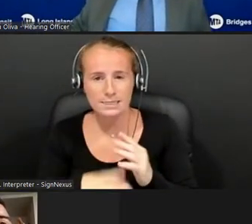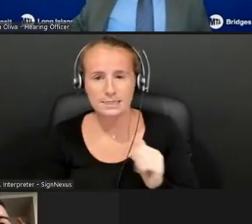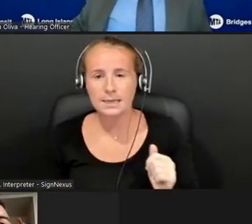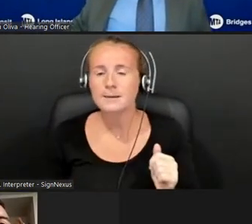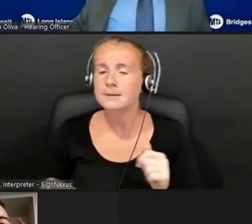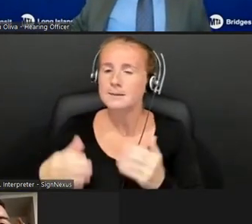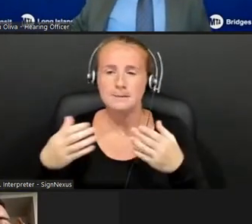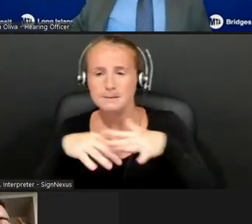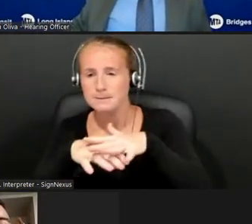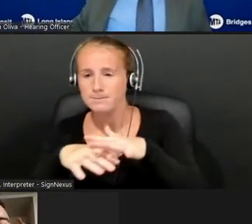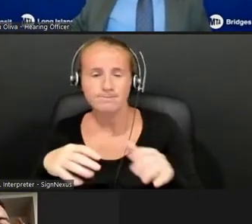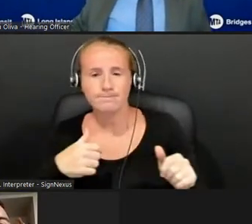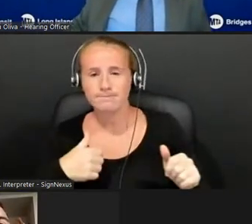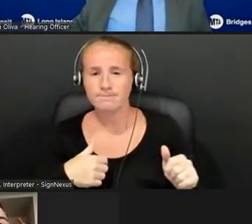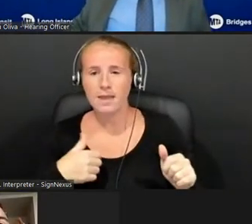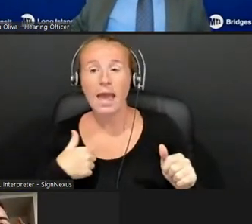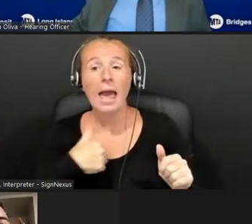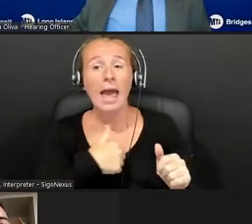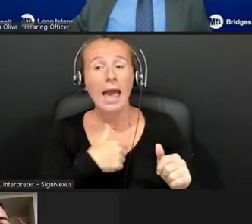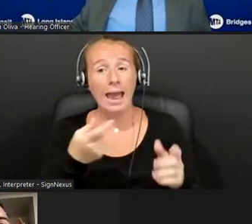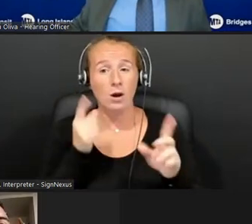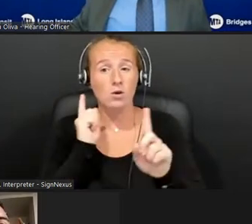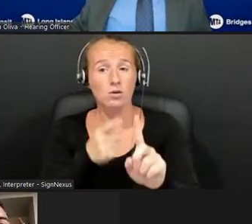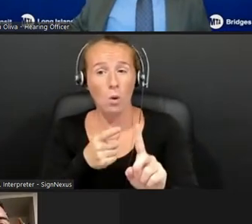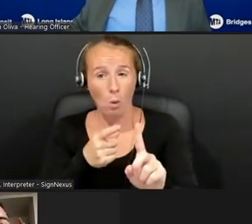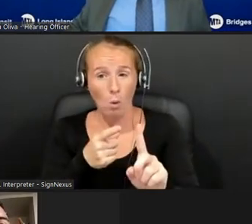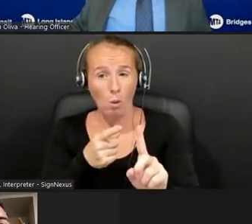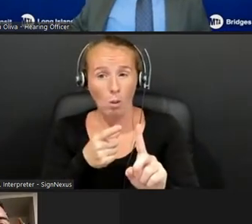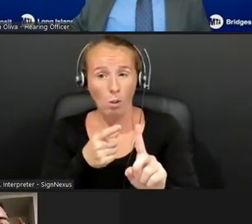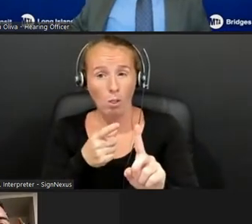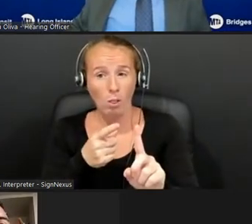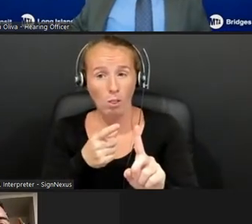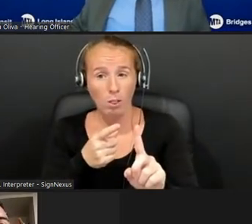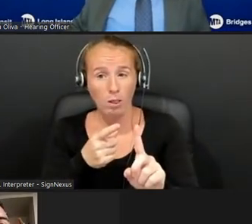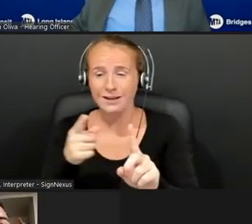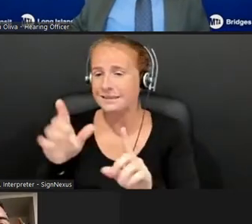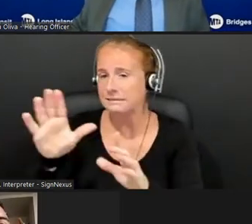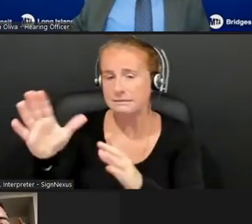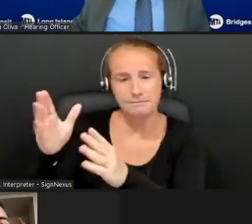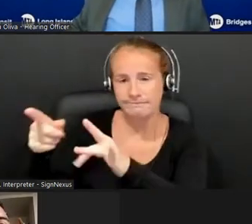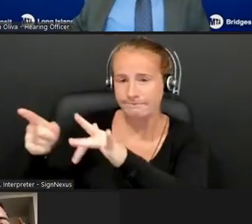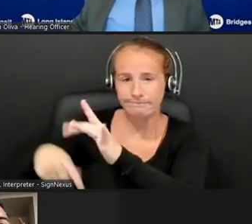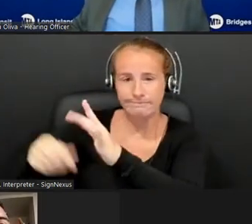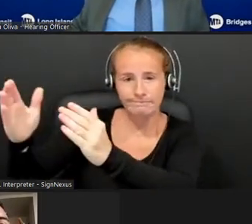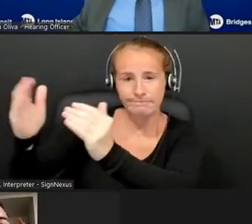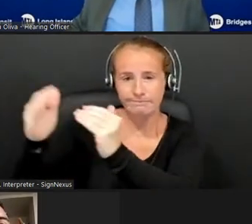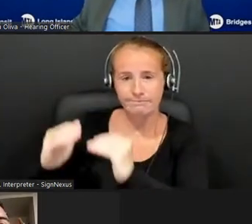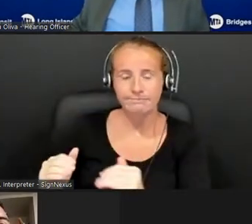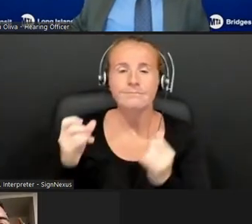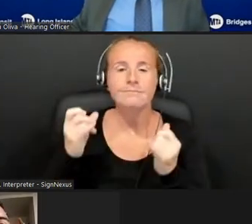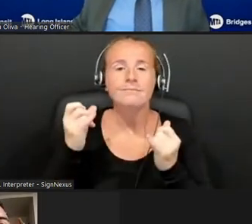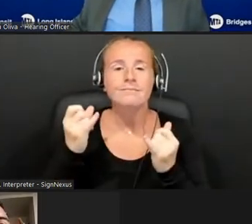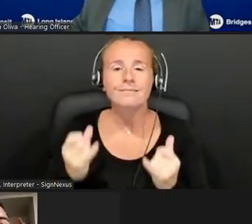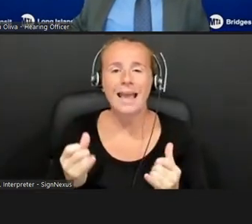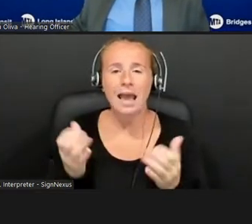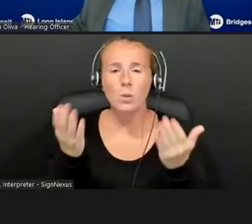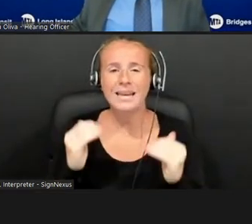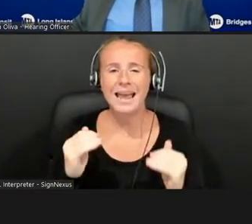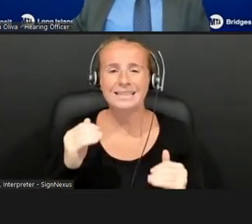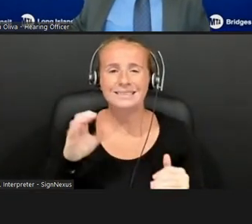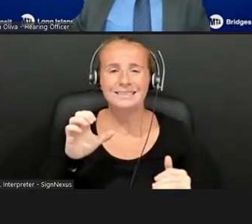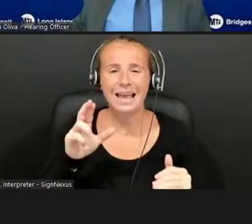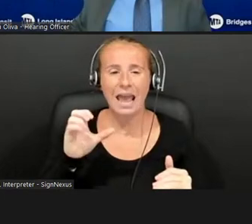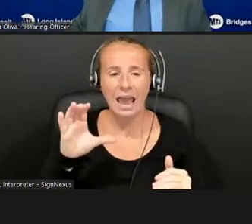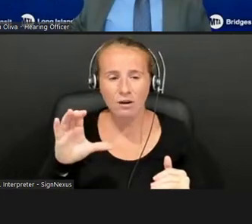our goal of reduced traffic in Manhattan Central bit our next speaker is Eric Goldstein fought